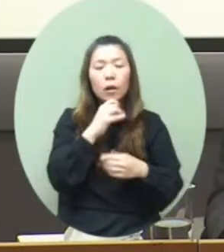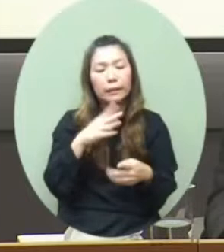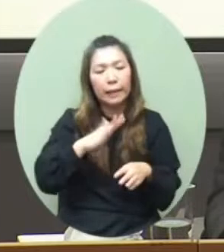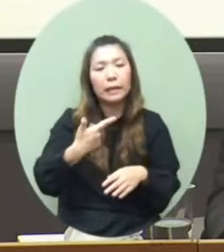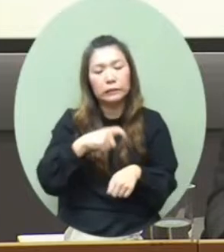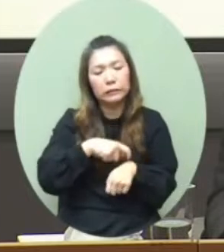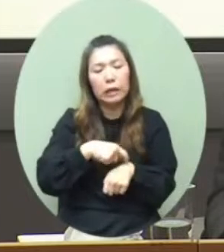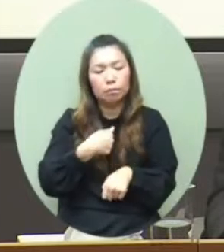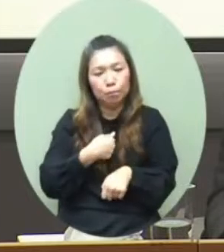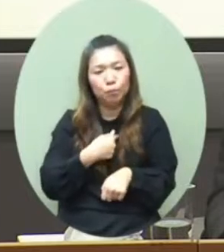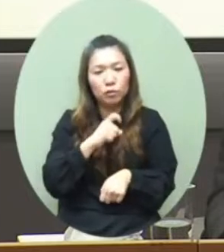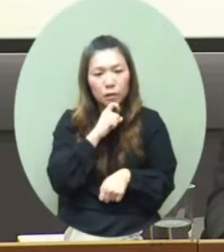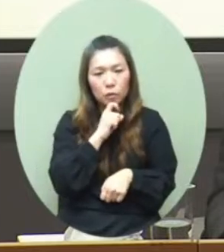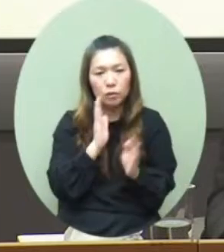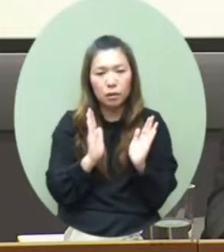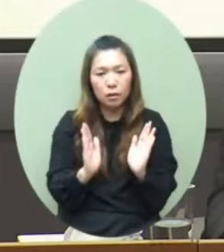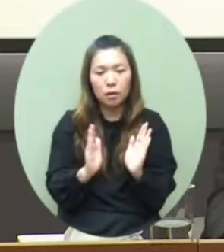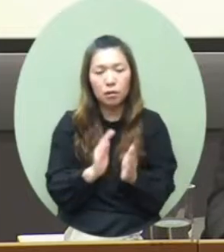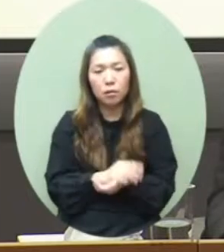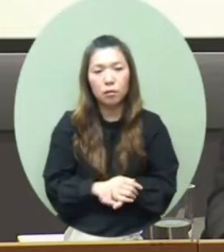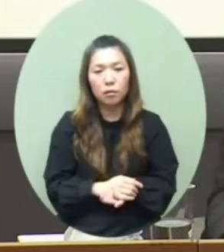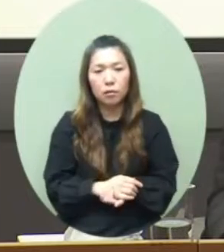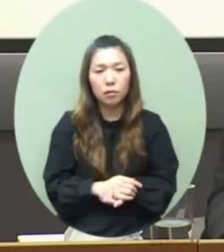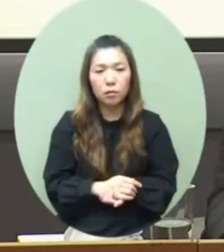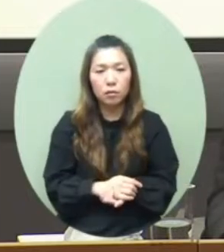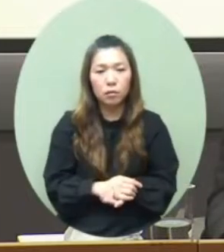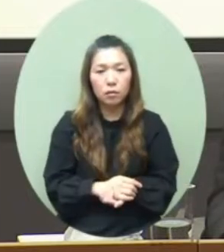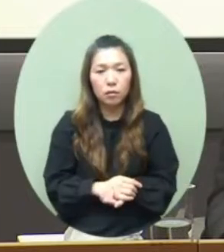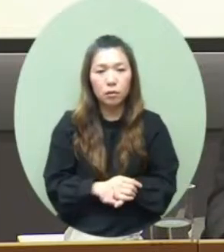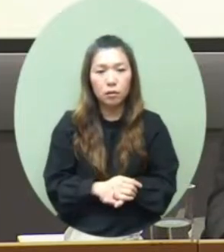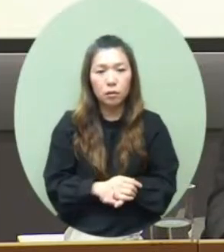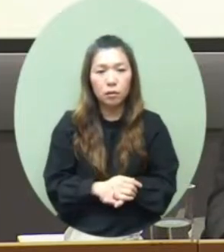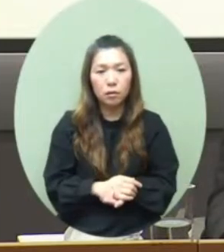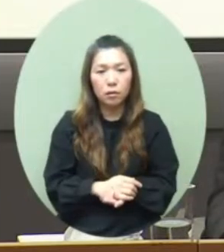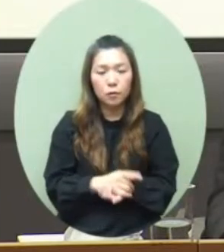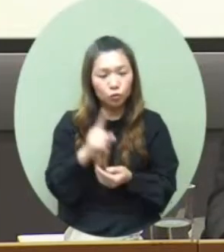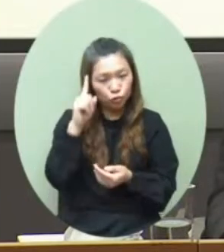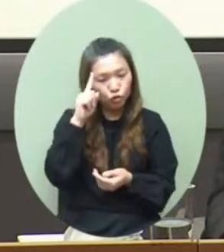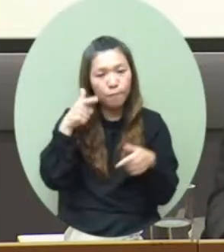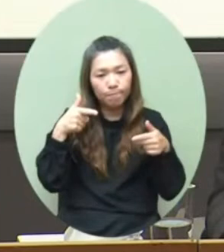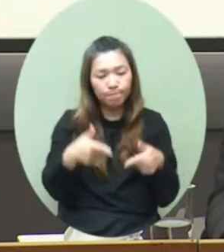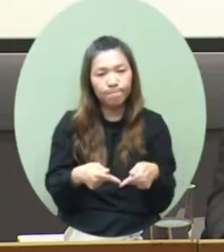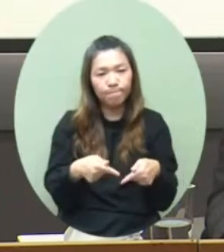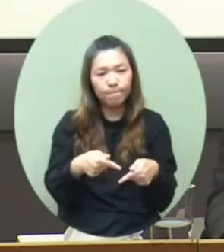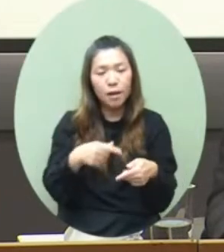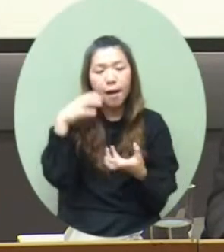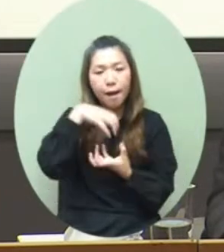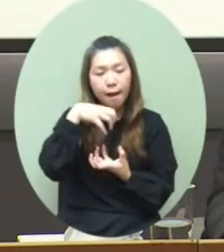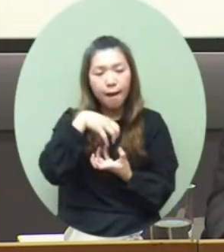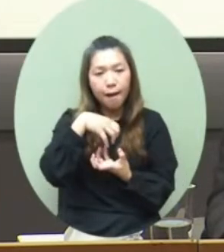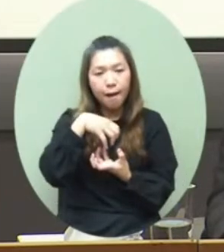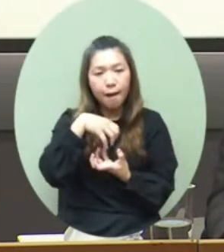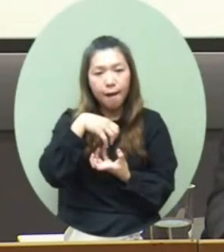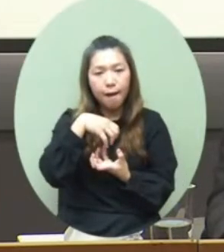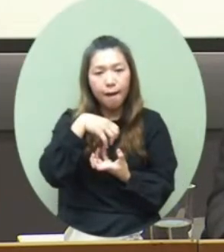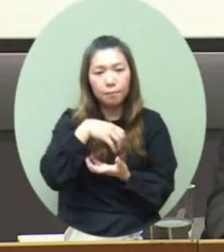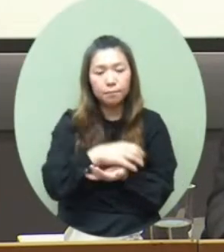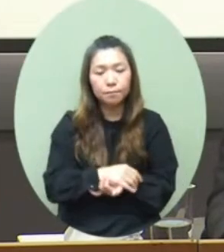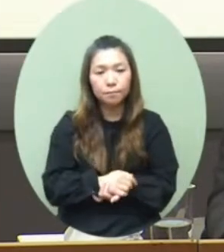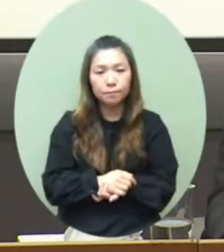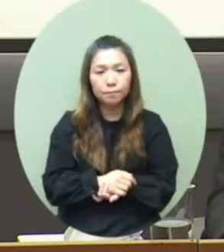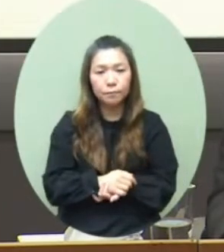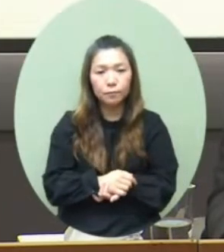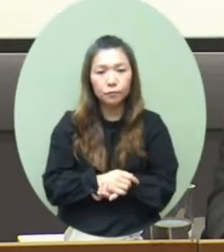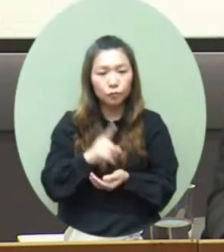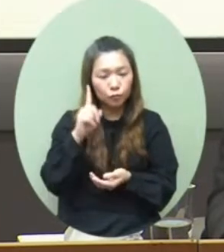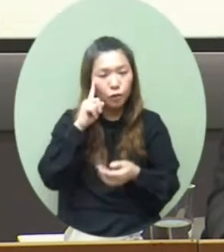to mitigate the downward economic pressure and to sustain our economic recovery, the best option is